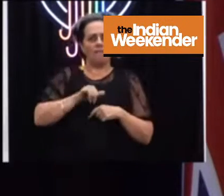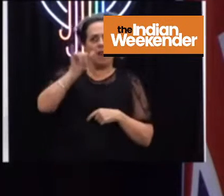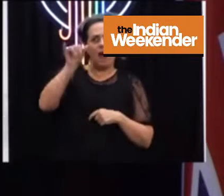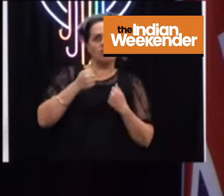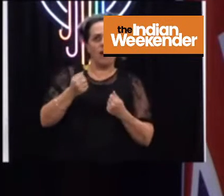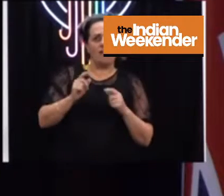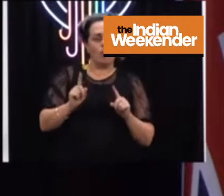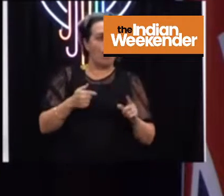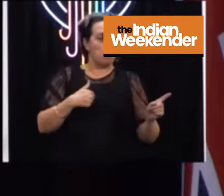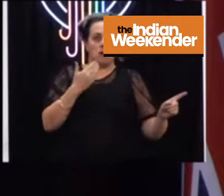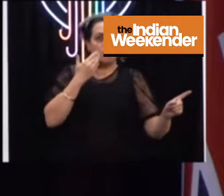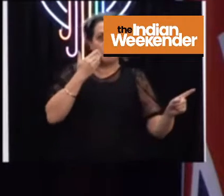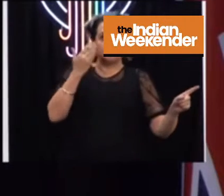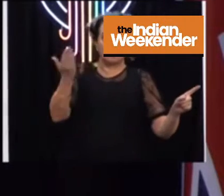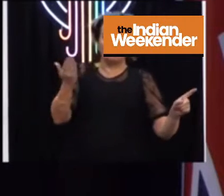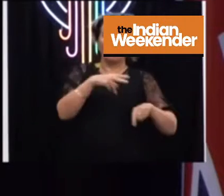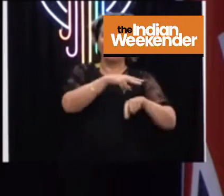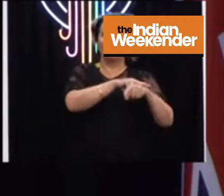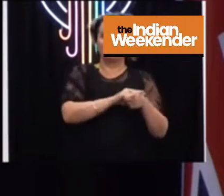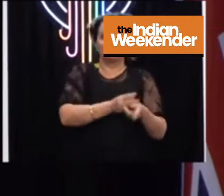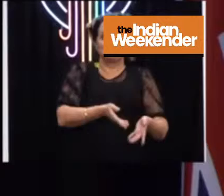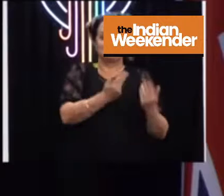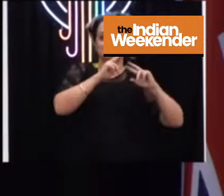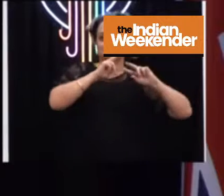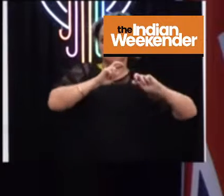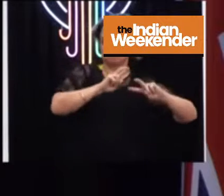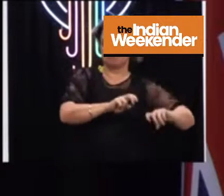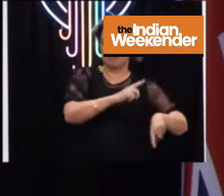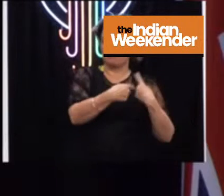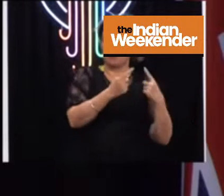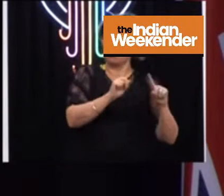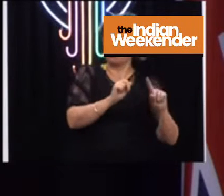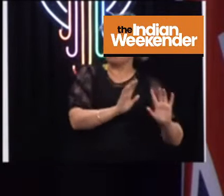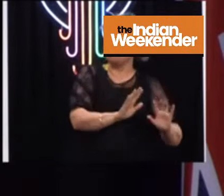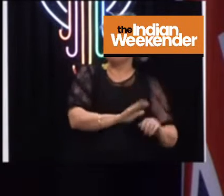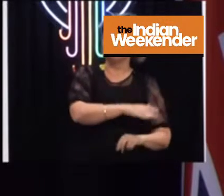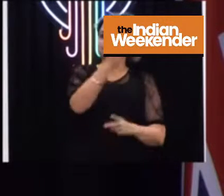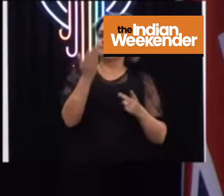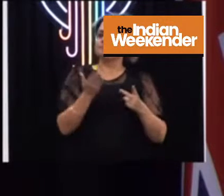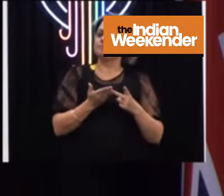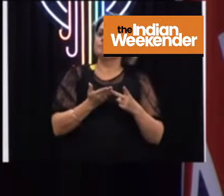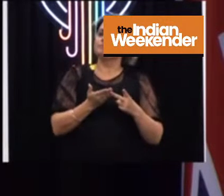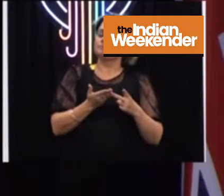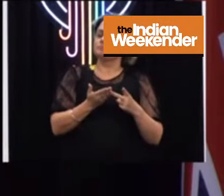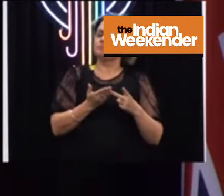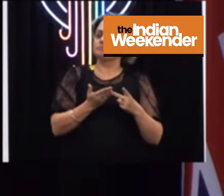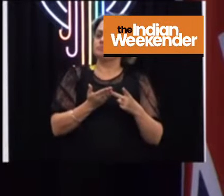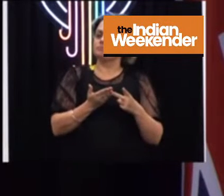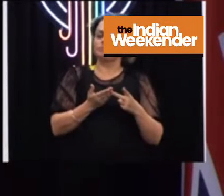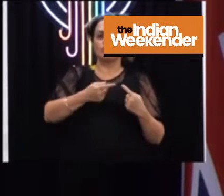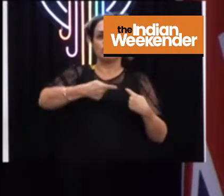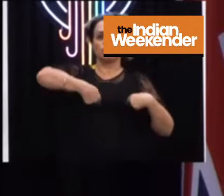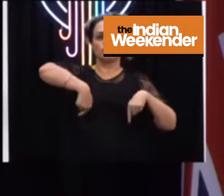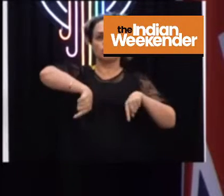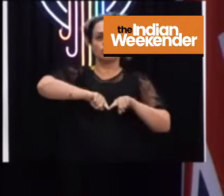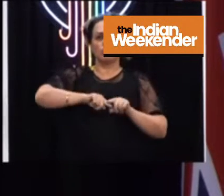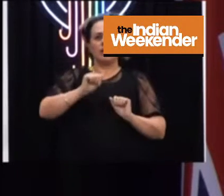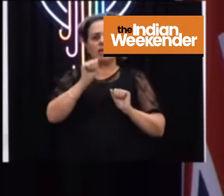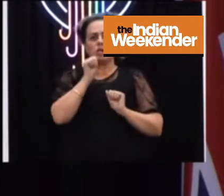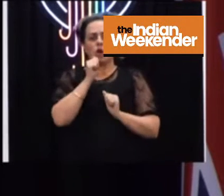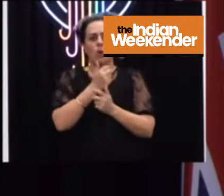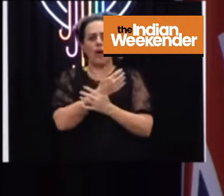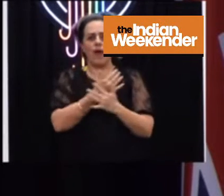public domain, but I imagine that the police are looking into that as part of their investigation. Yeah. Question, do we have a headline figure of